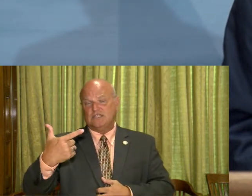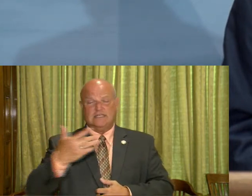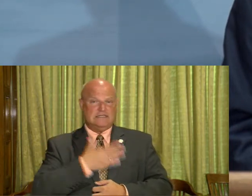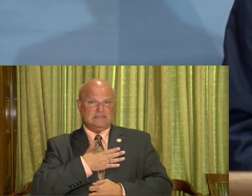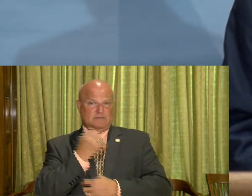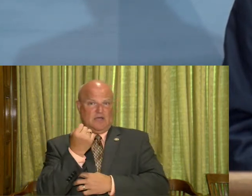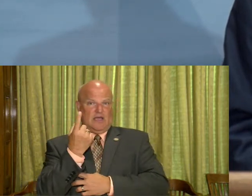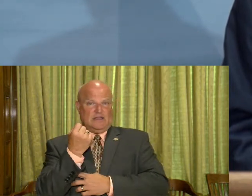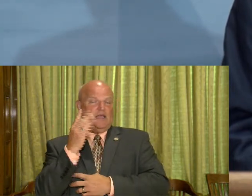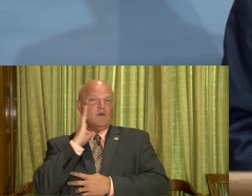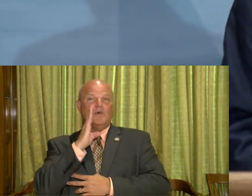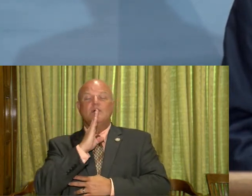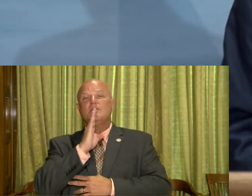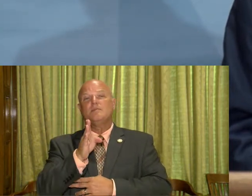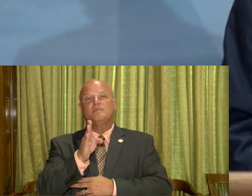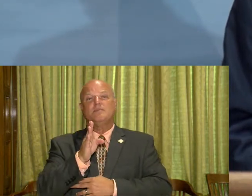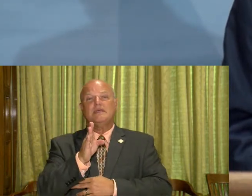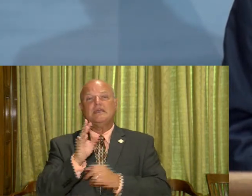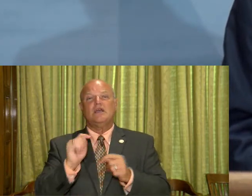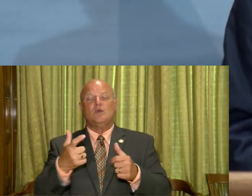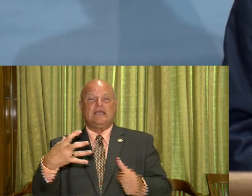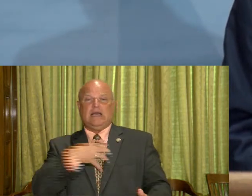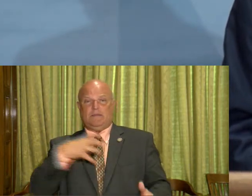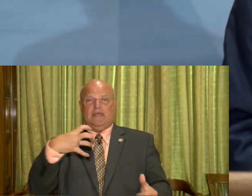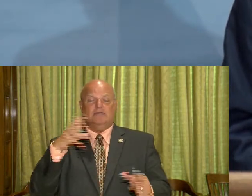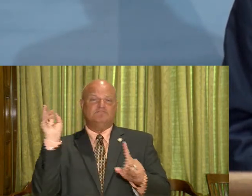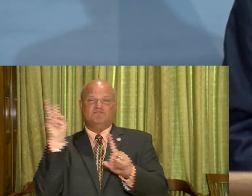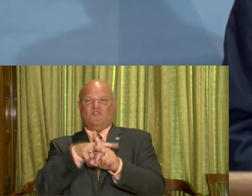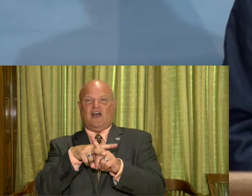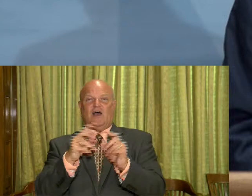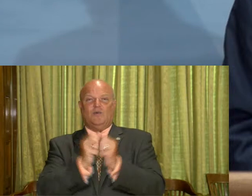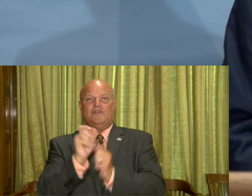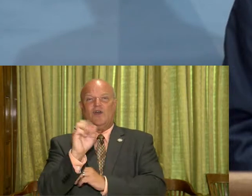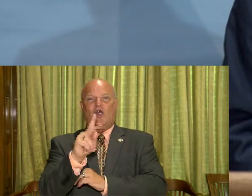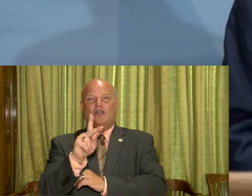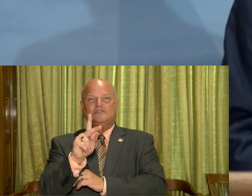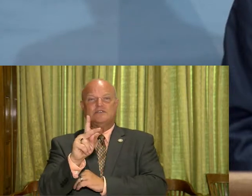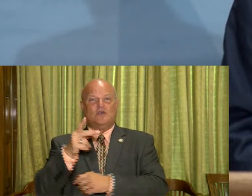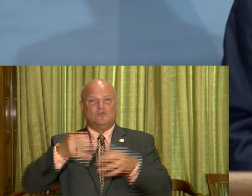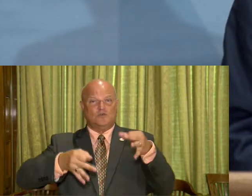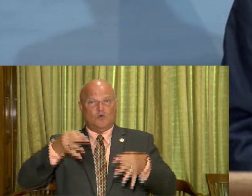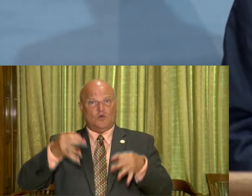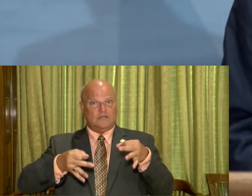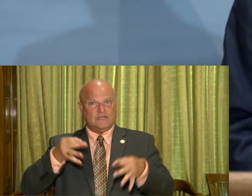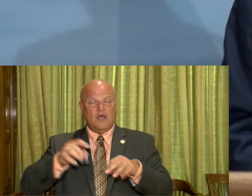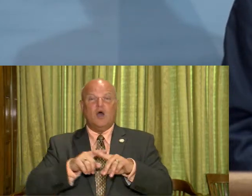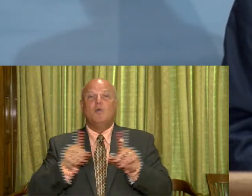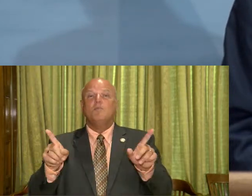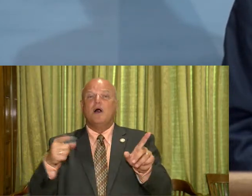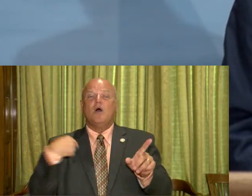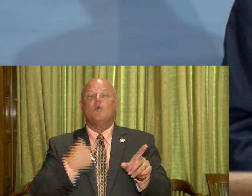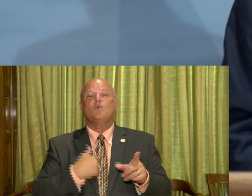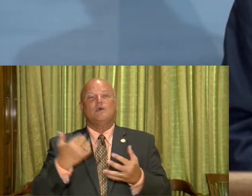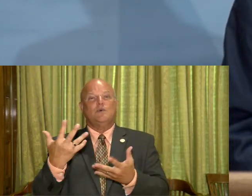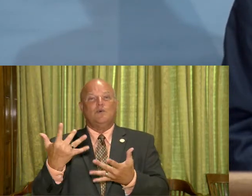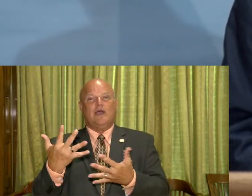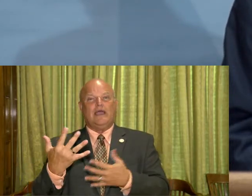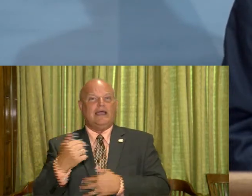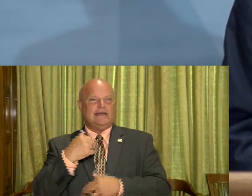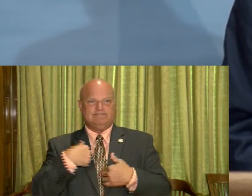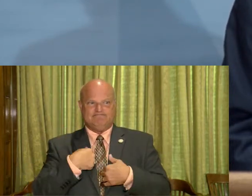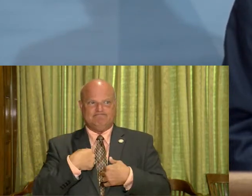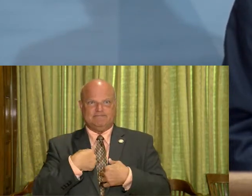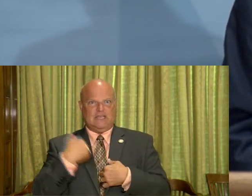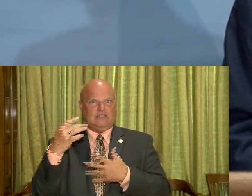understanding that there will be a quick appeal that will be filed with the Arkansas Supreme Court, but we will await that, and I don't have any